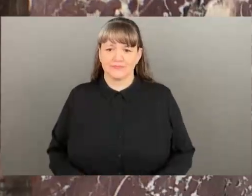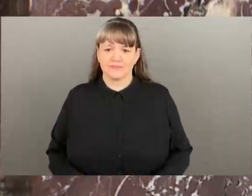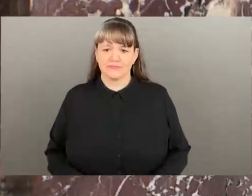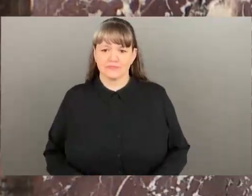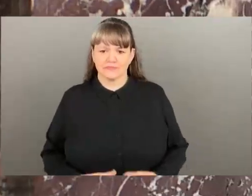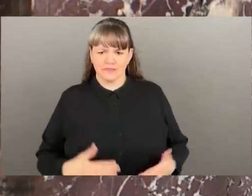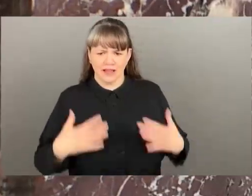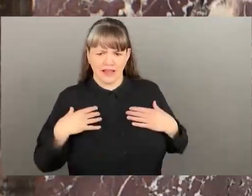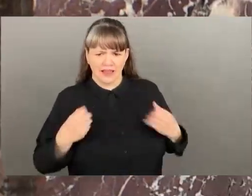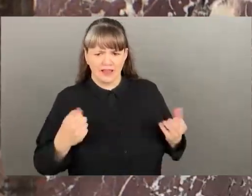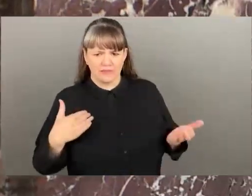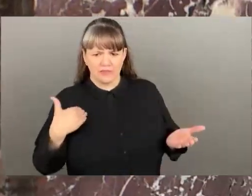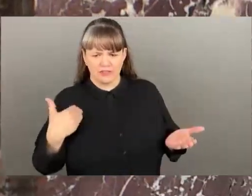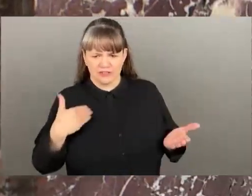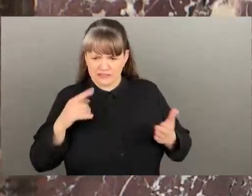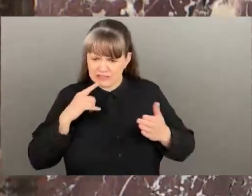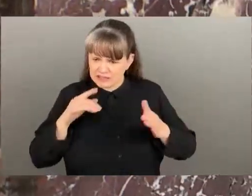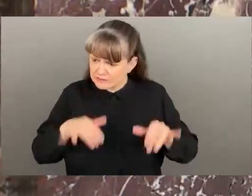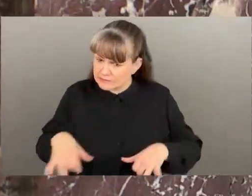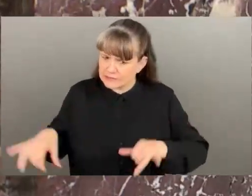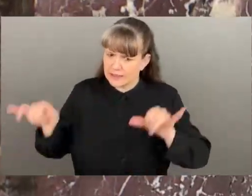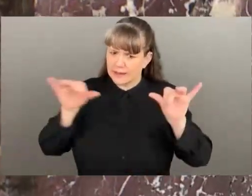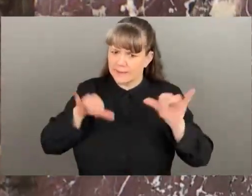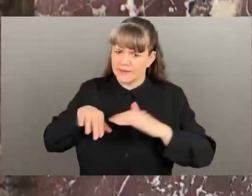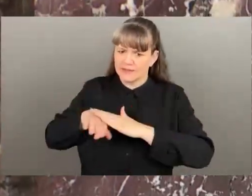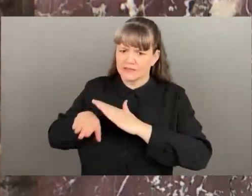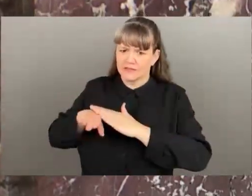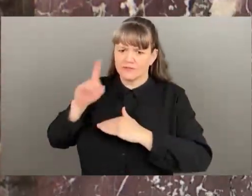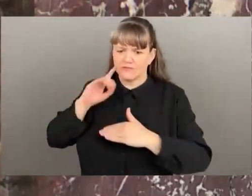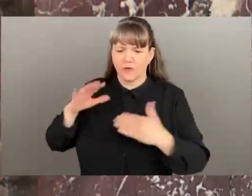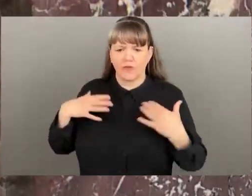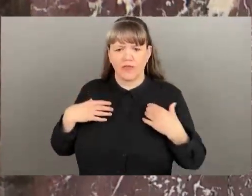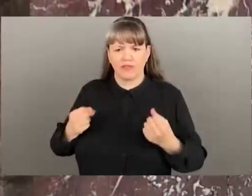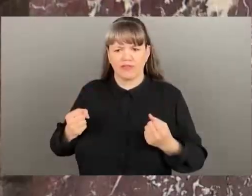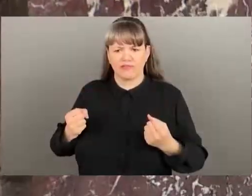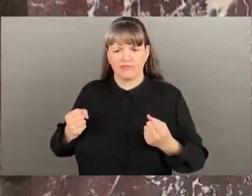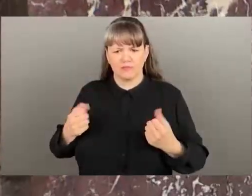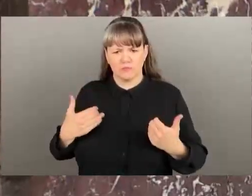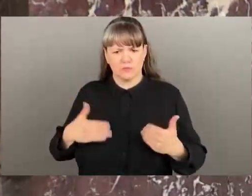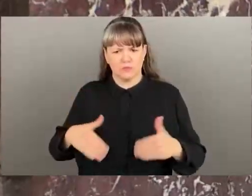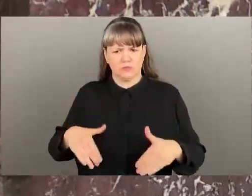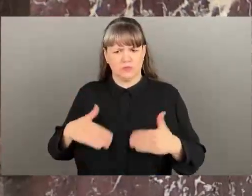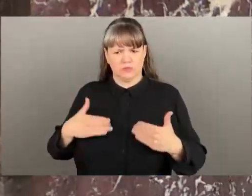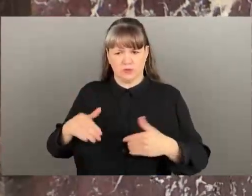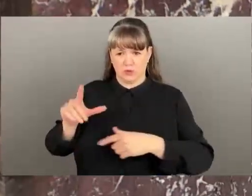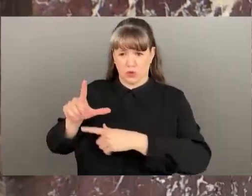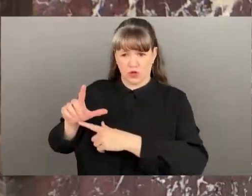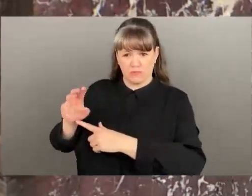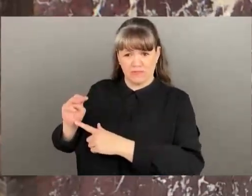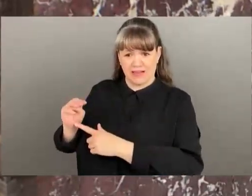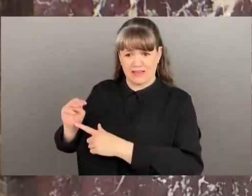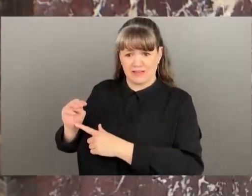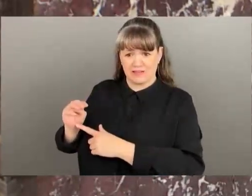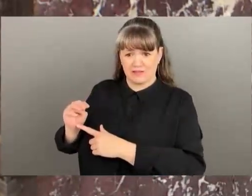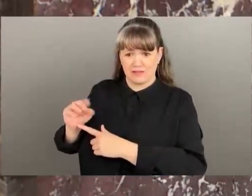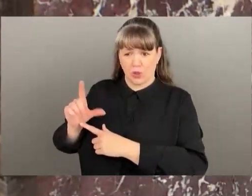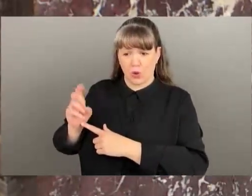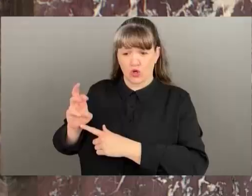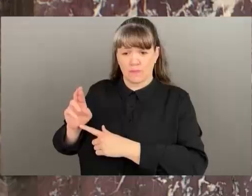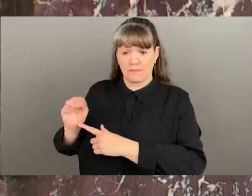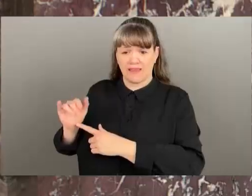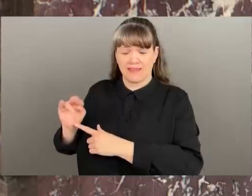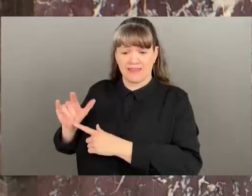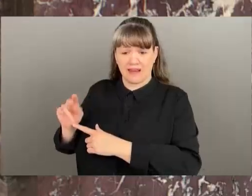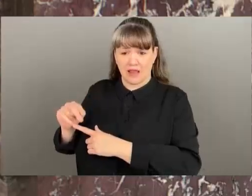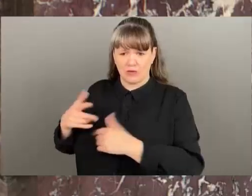province, people in the Lower Mainland should be very concerned, because if you're from Lillooet, if you're from Williams Lake, if you're from 100 Mile, if you're